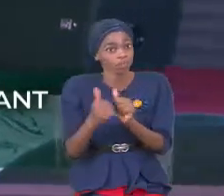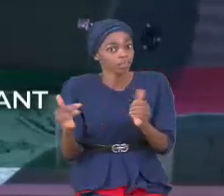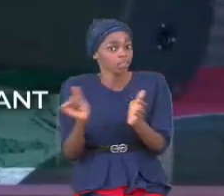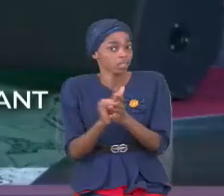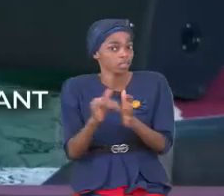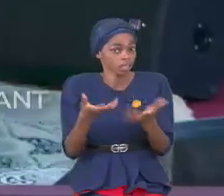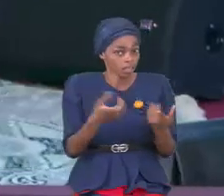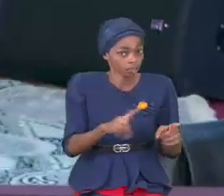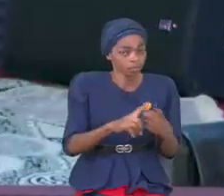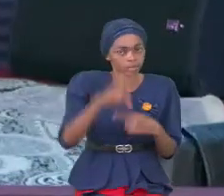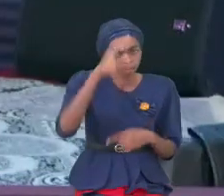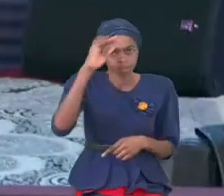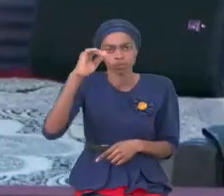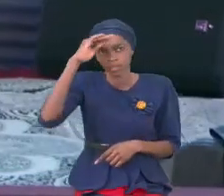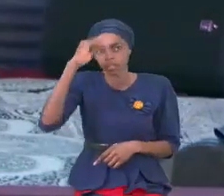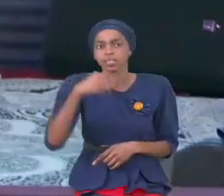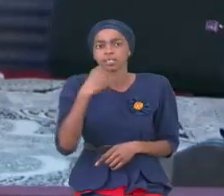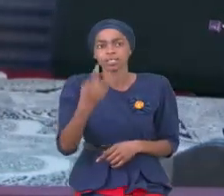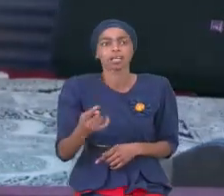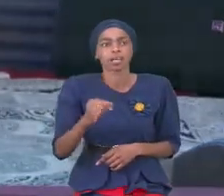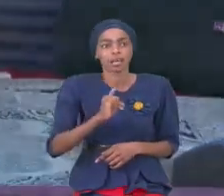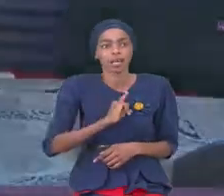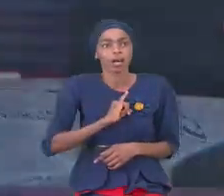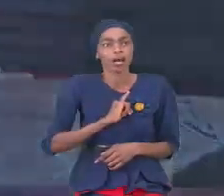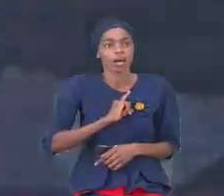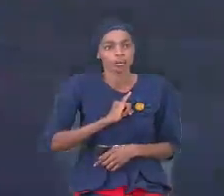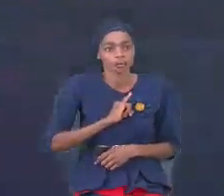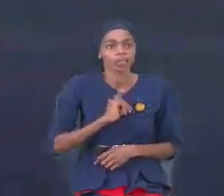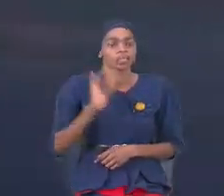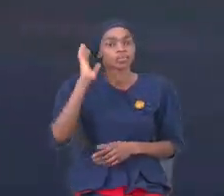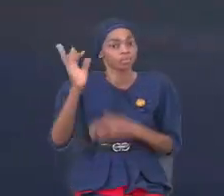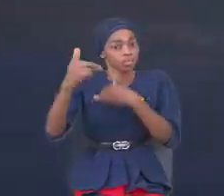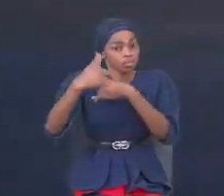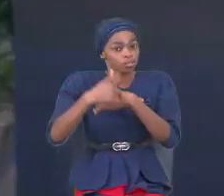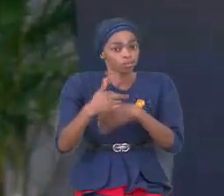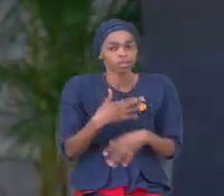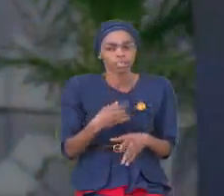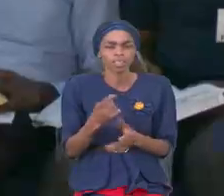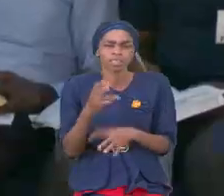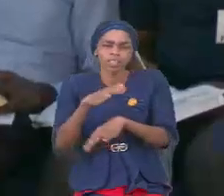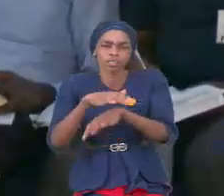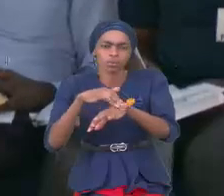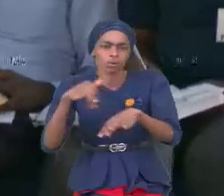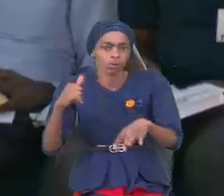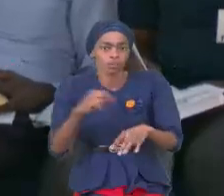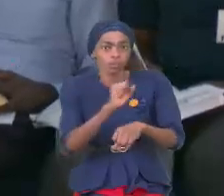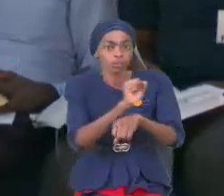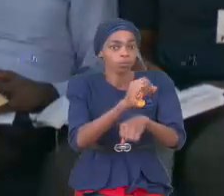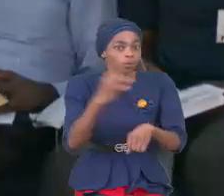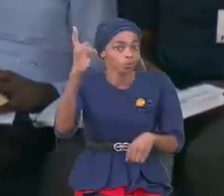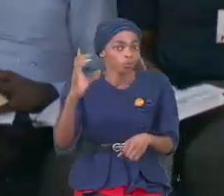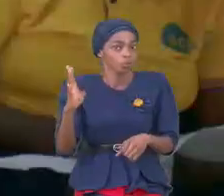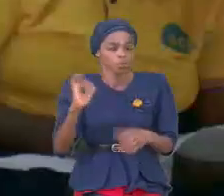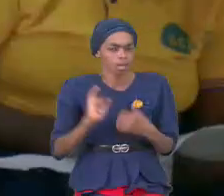said, I will return. I will pay my vows. I will call upon the Lord that I had abandoned, I